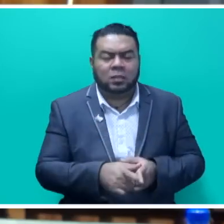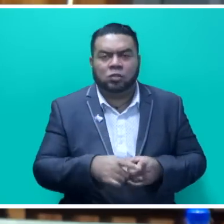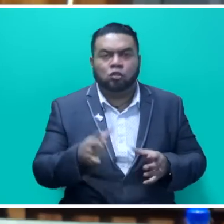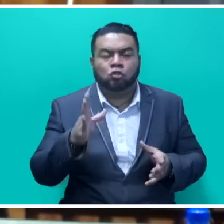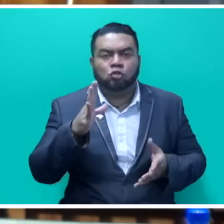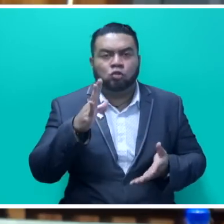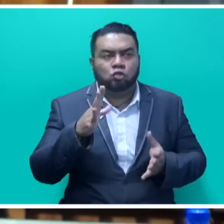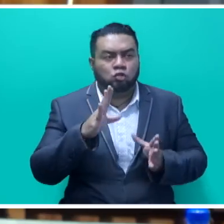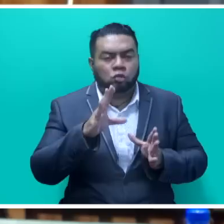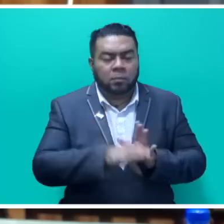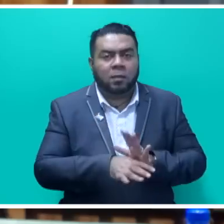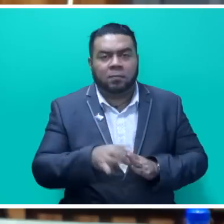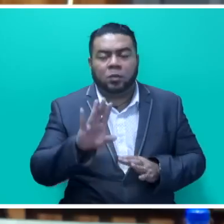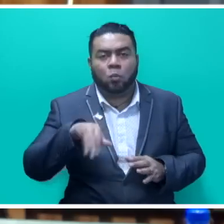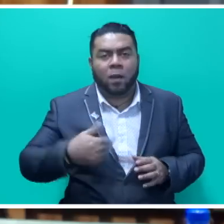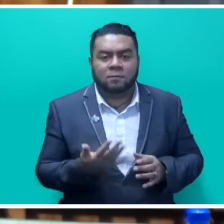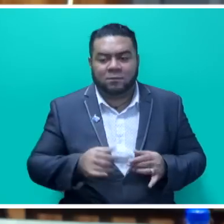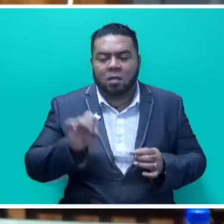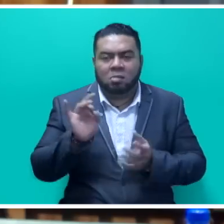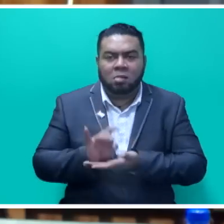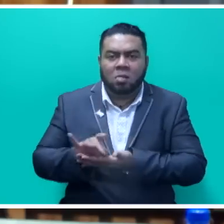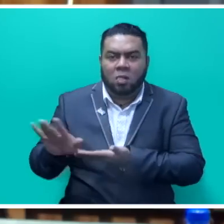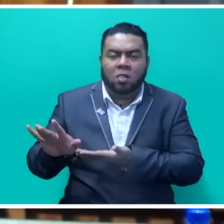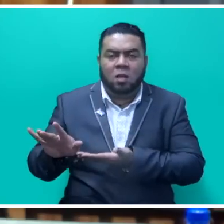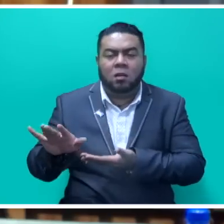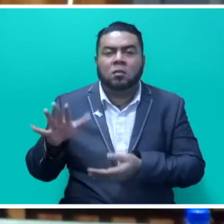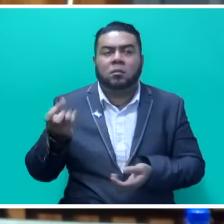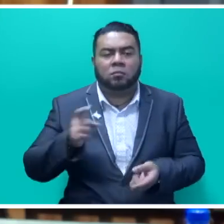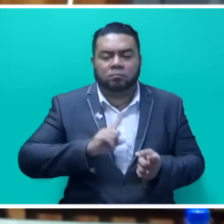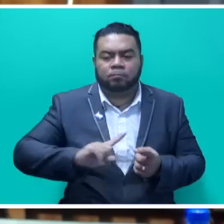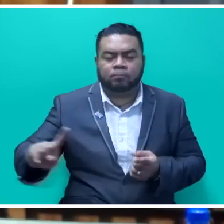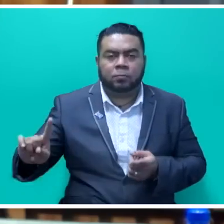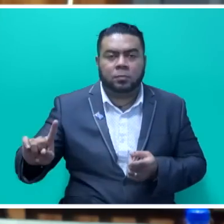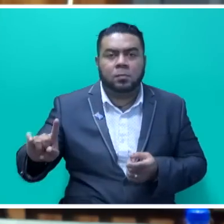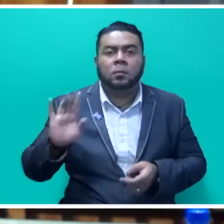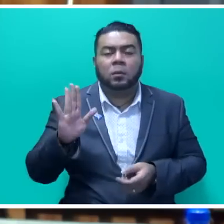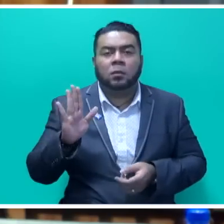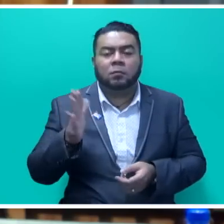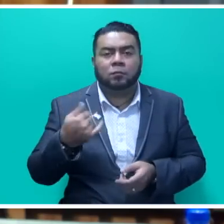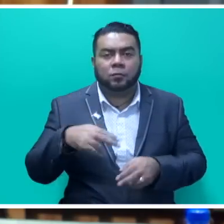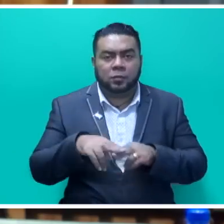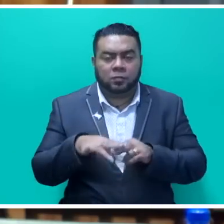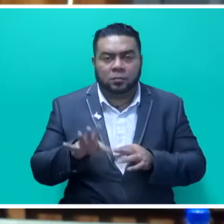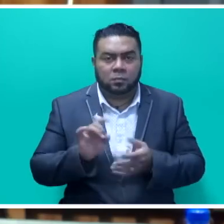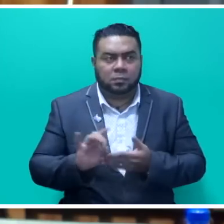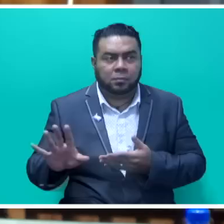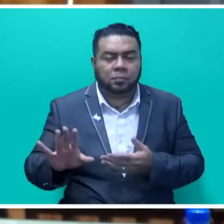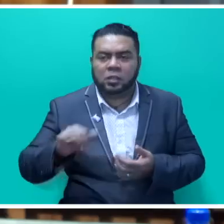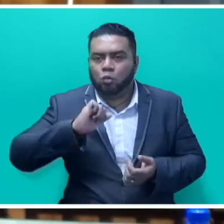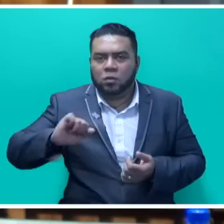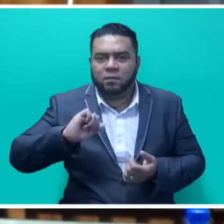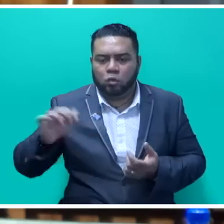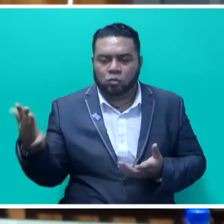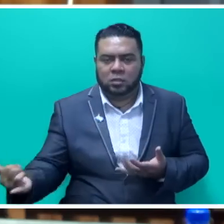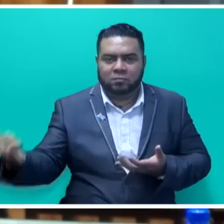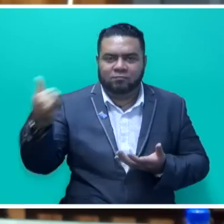son of Fiji and his wife banished from the land of their birth by a cruel and heartless regime refused re-entry by